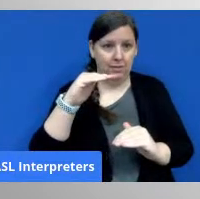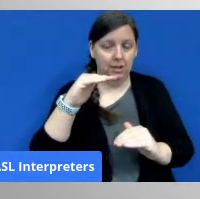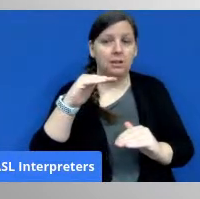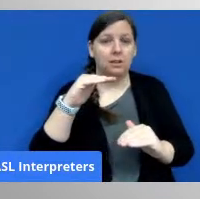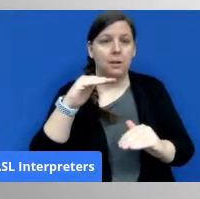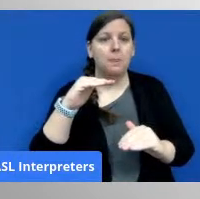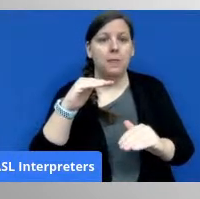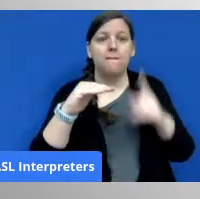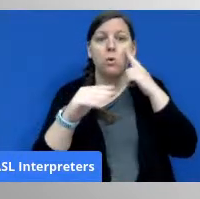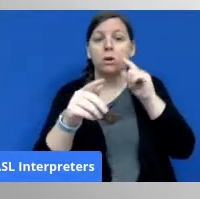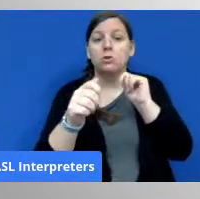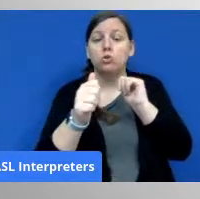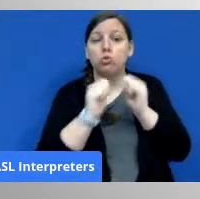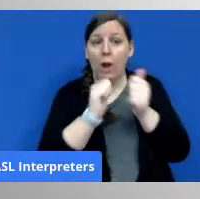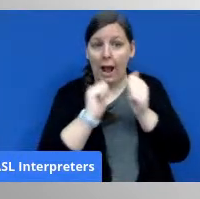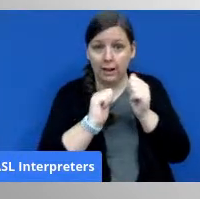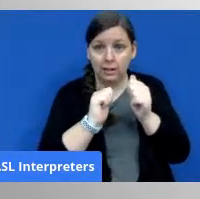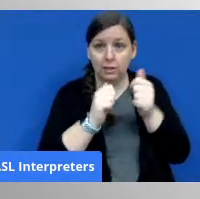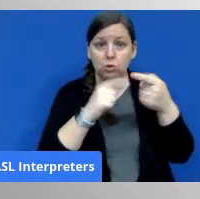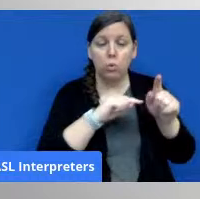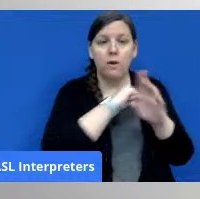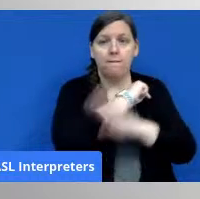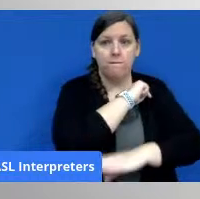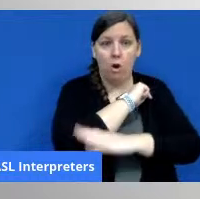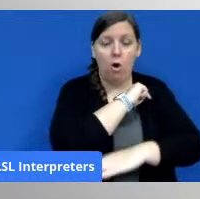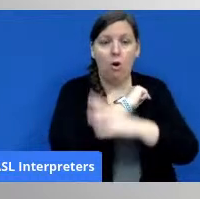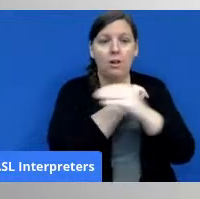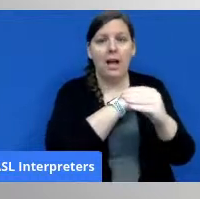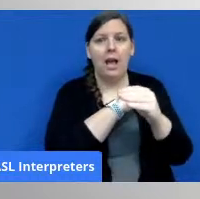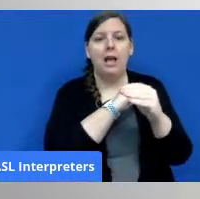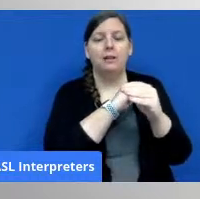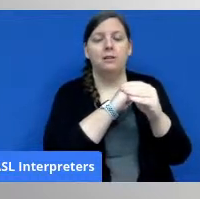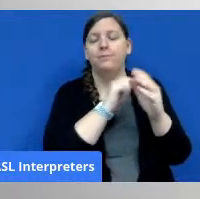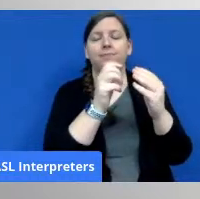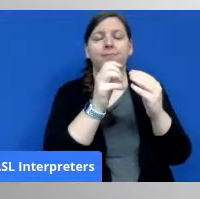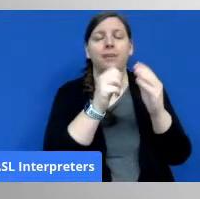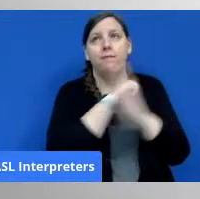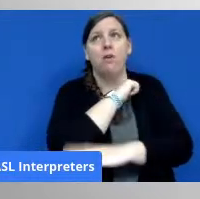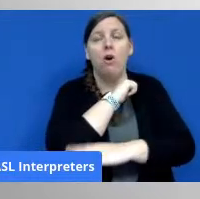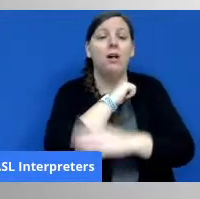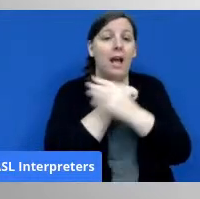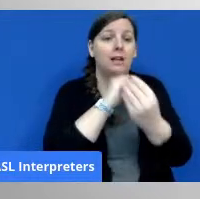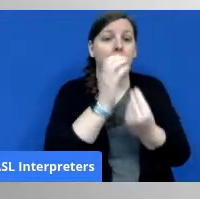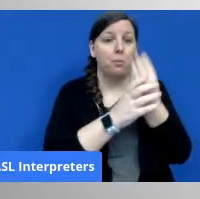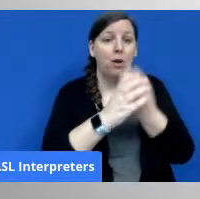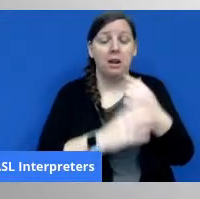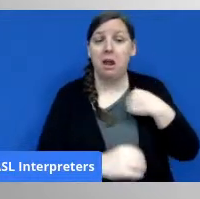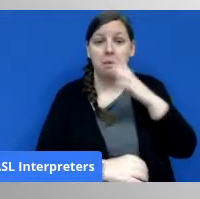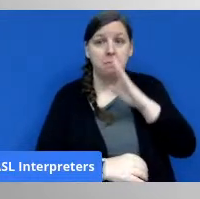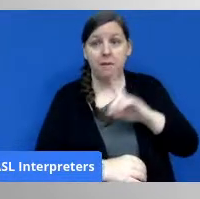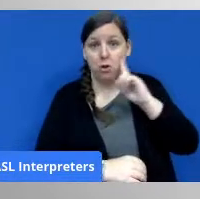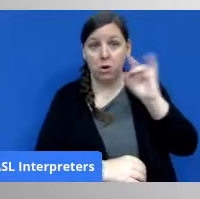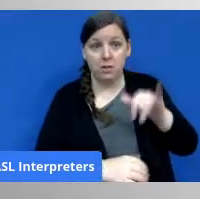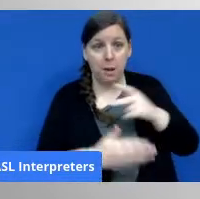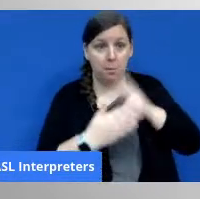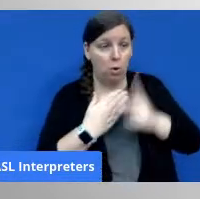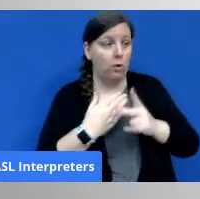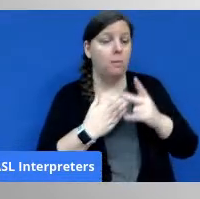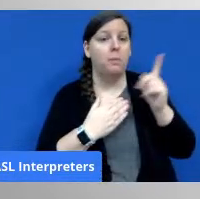spring. And I knew nothing about that program. I'd never heard of it, but they've been around since 2011.